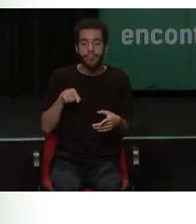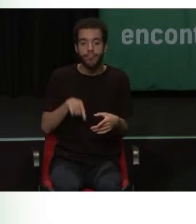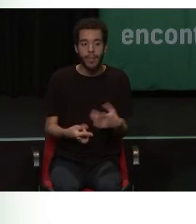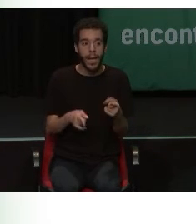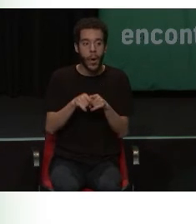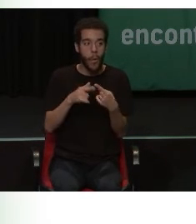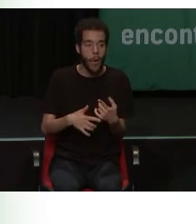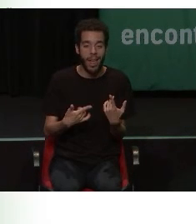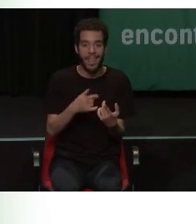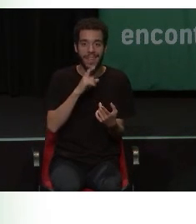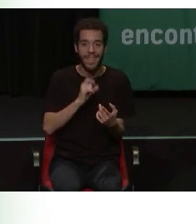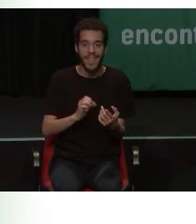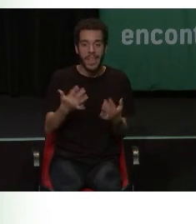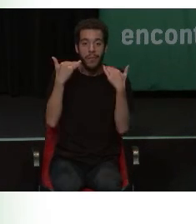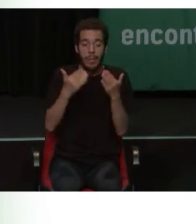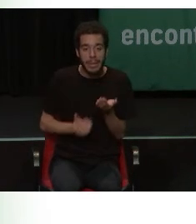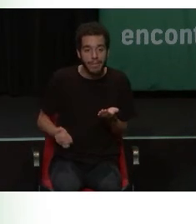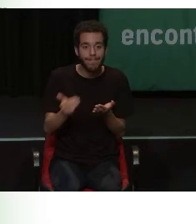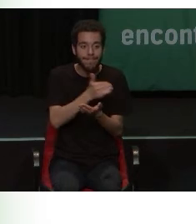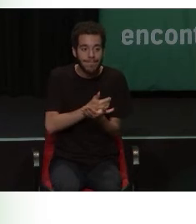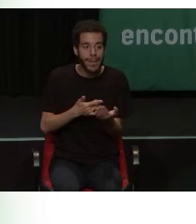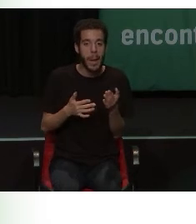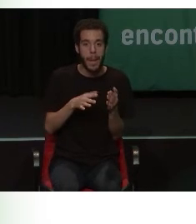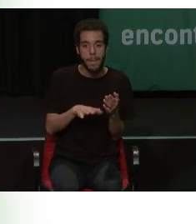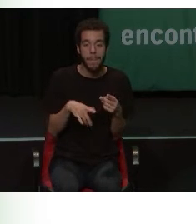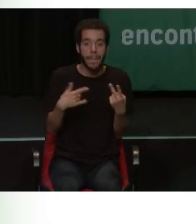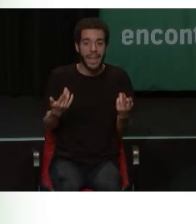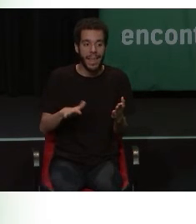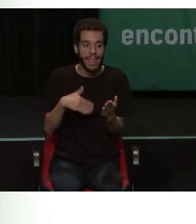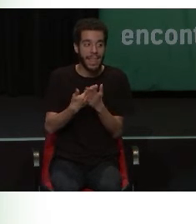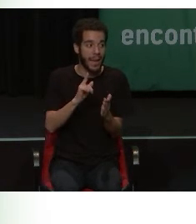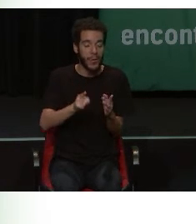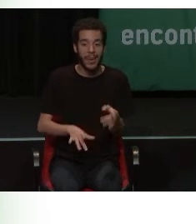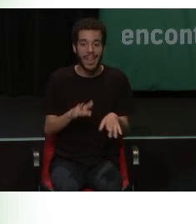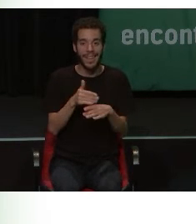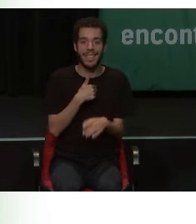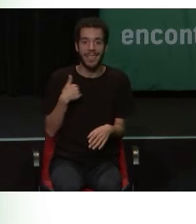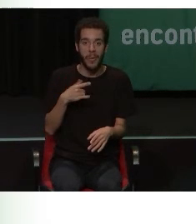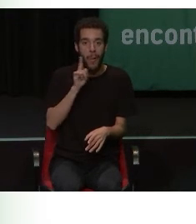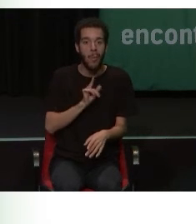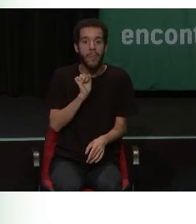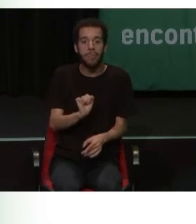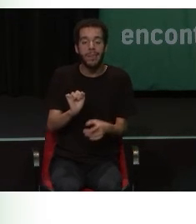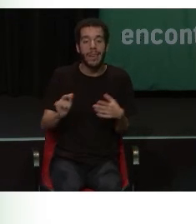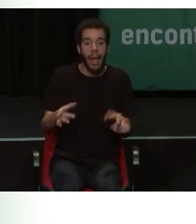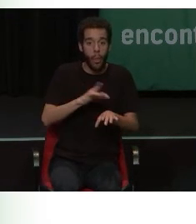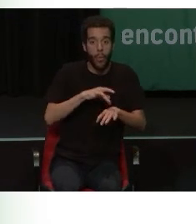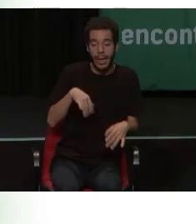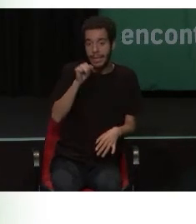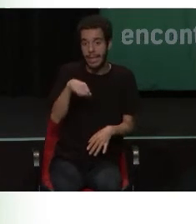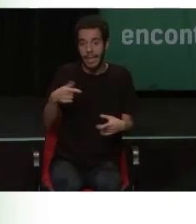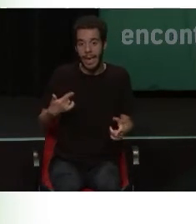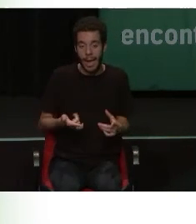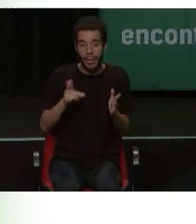extract electric signals that will then be analyzed to determine the health states of